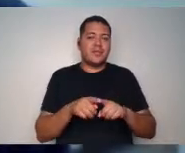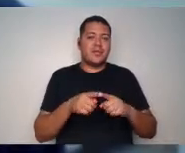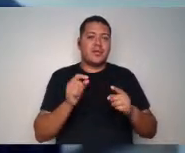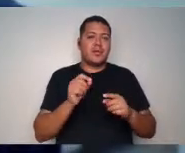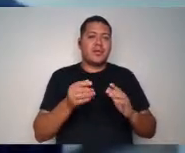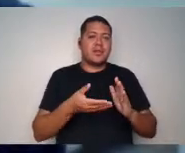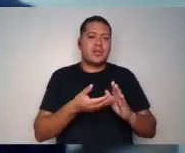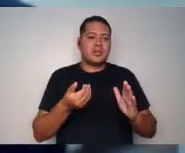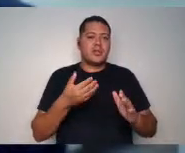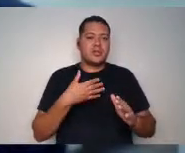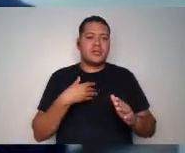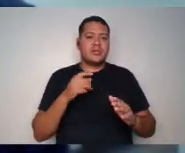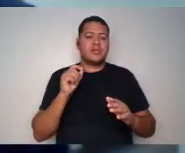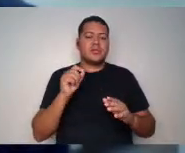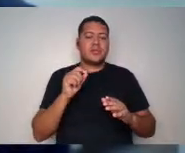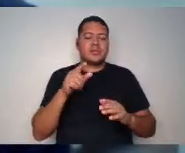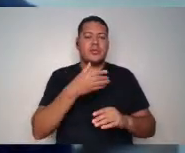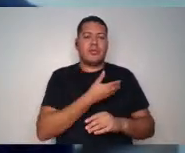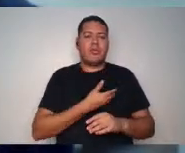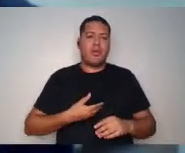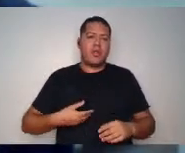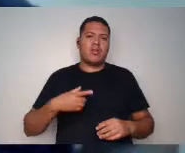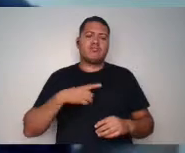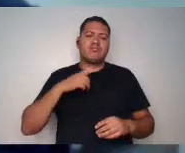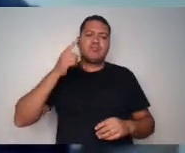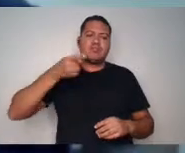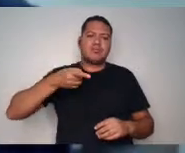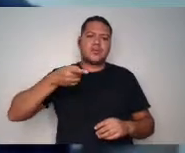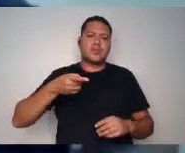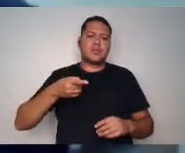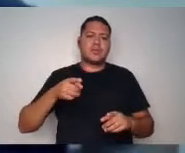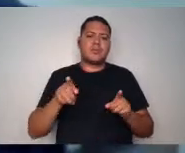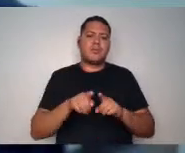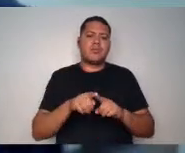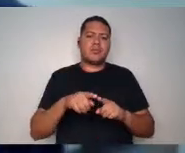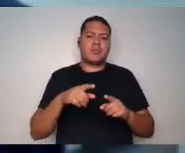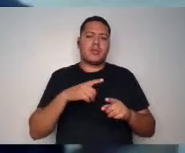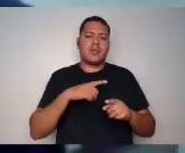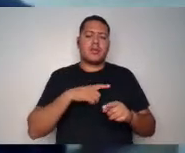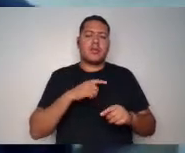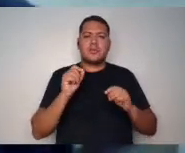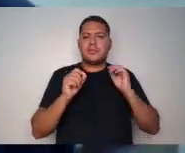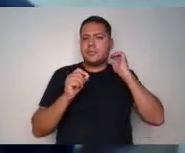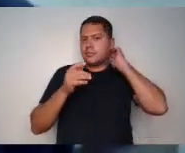And what do they mean with that? What did they suggest?